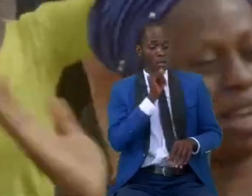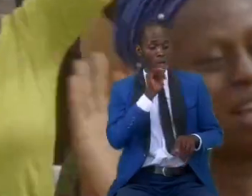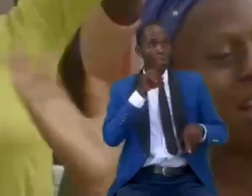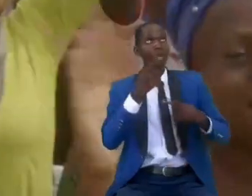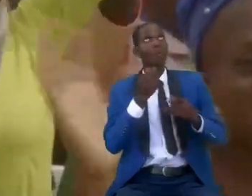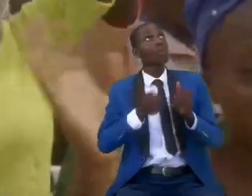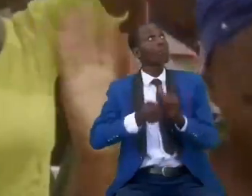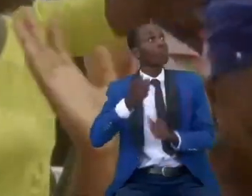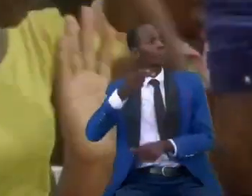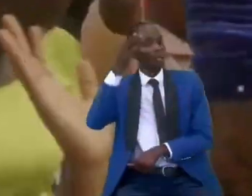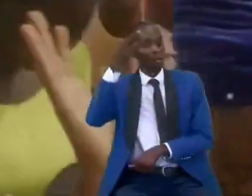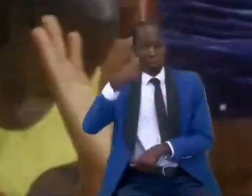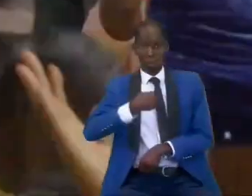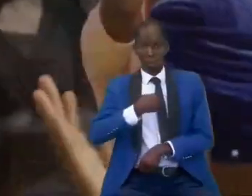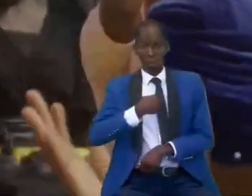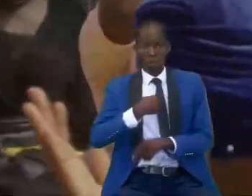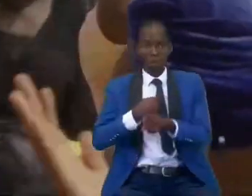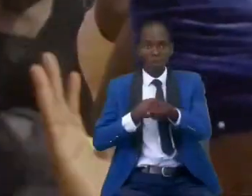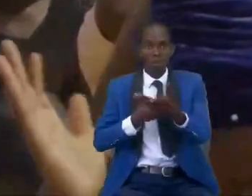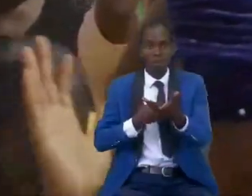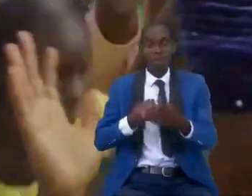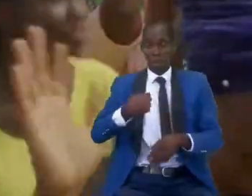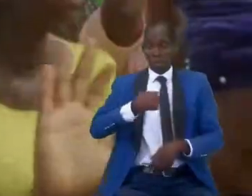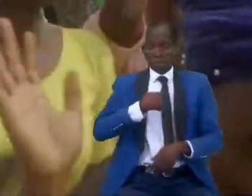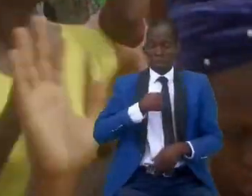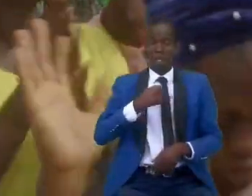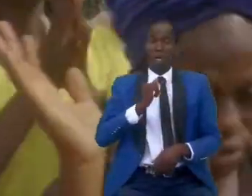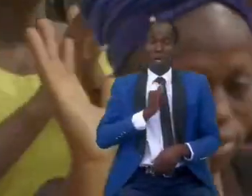Who is that? Raise up that hand. Today, you